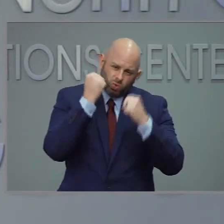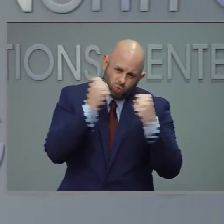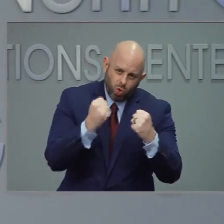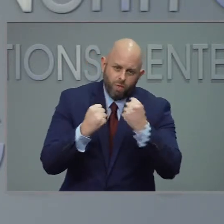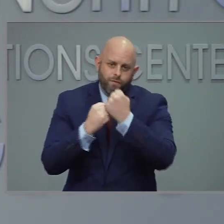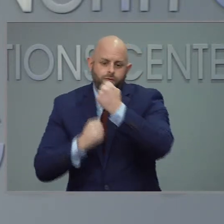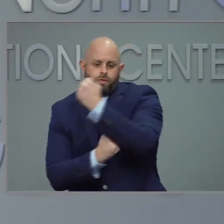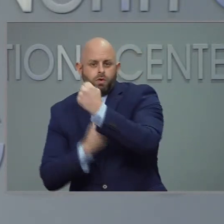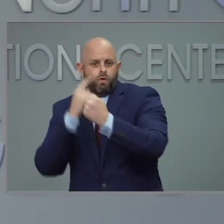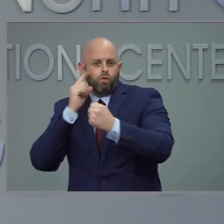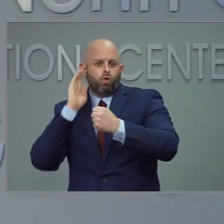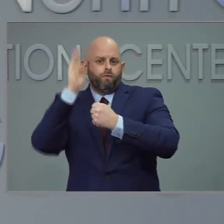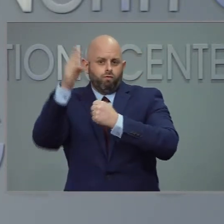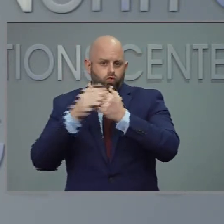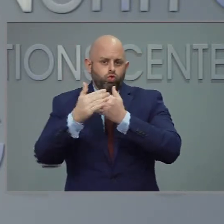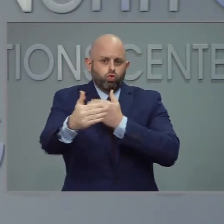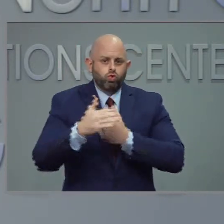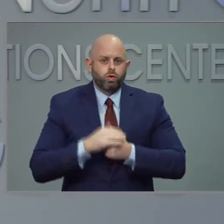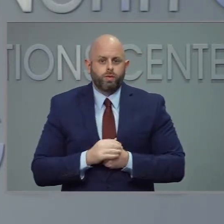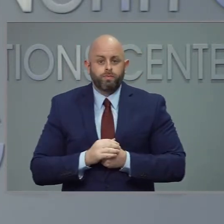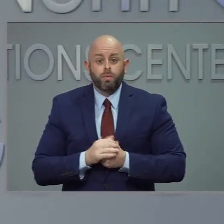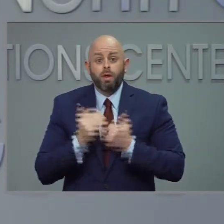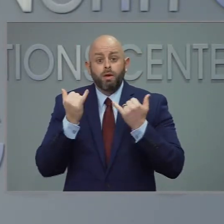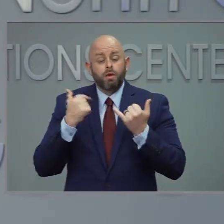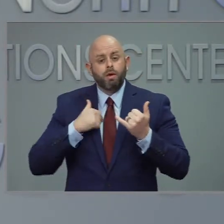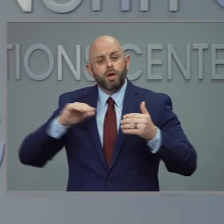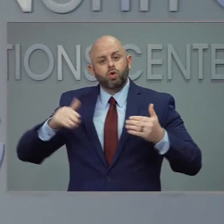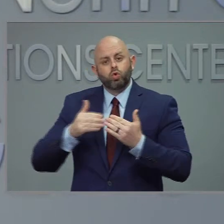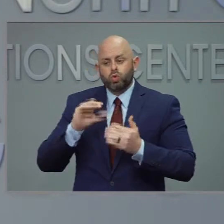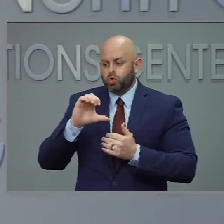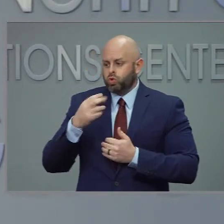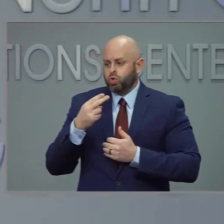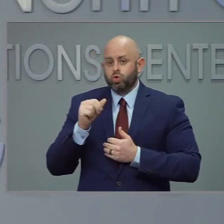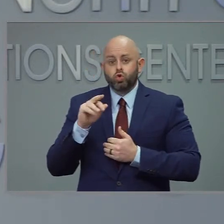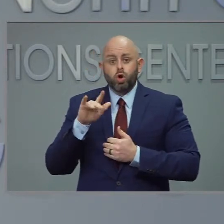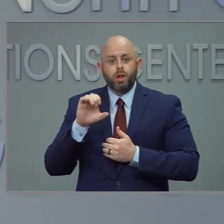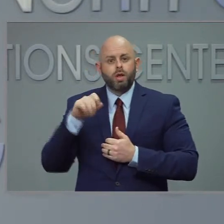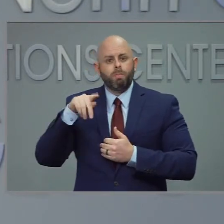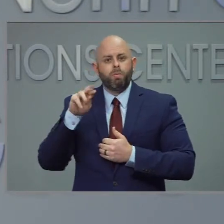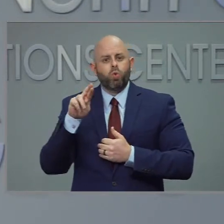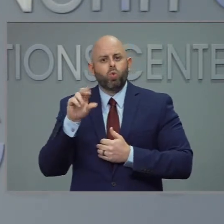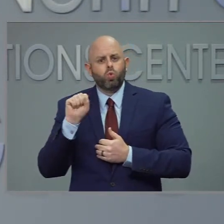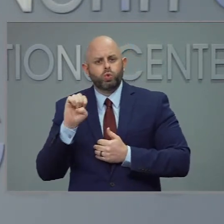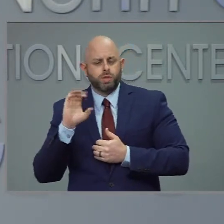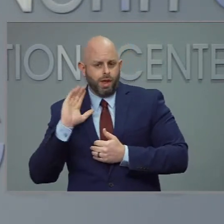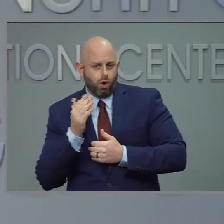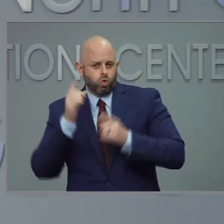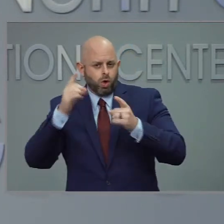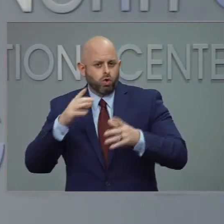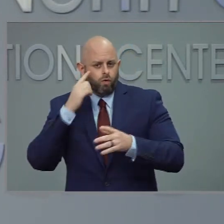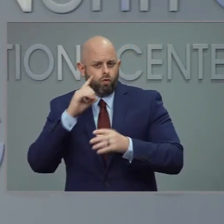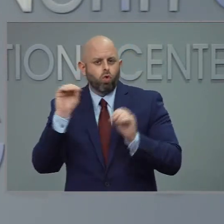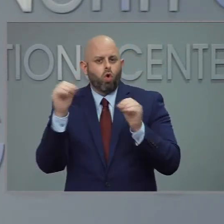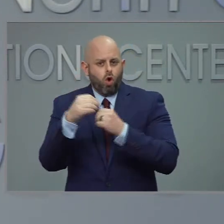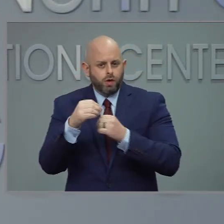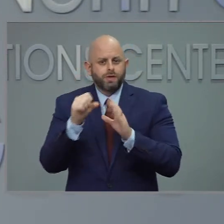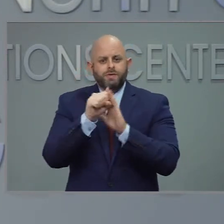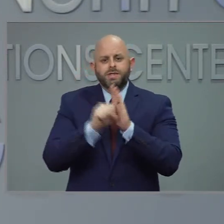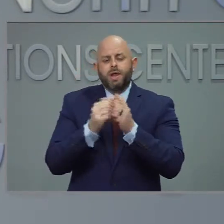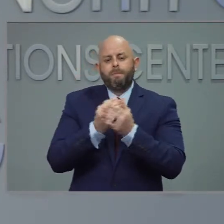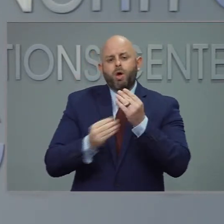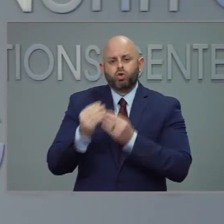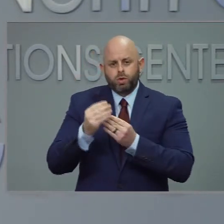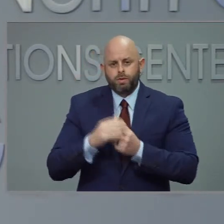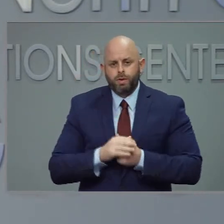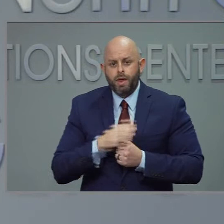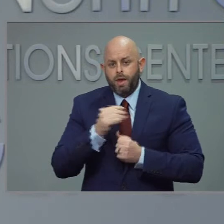future. Now I want to introduce Charlie Peruse, who was our Director of the Office of State Budget and